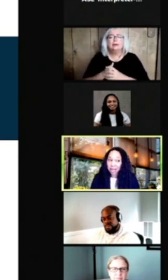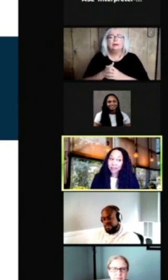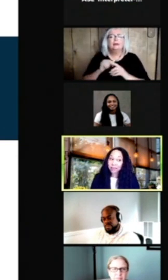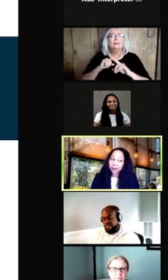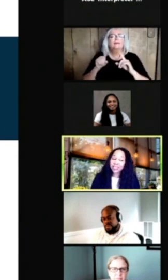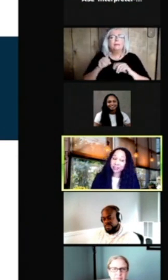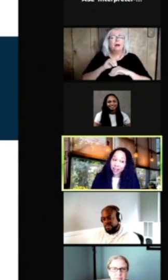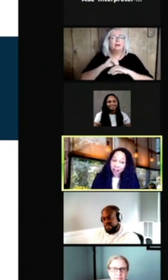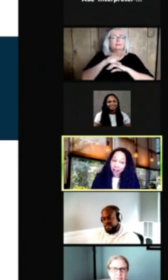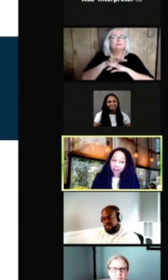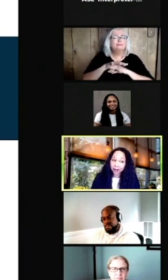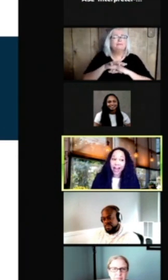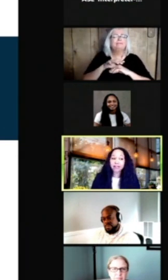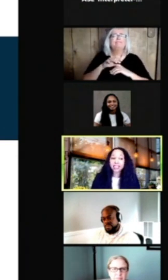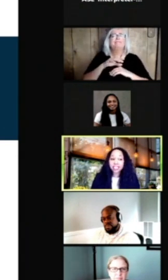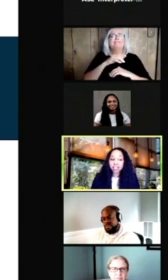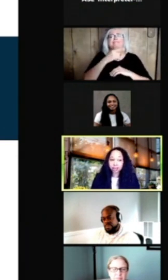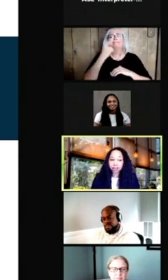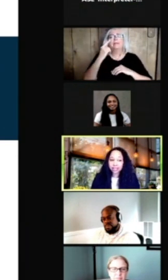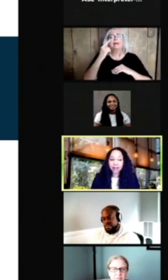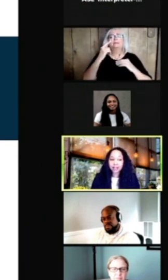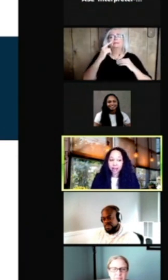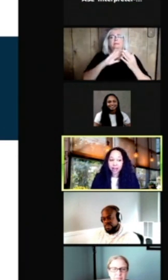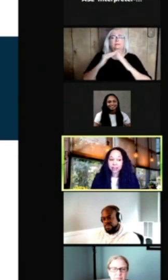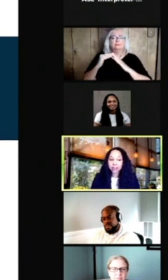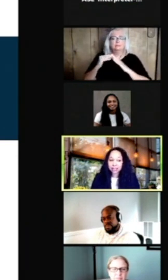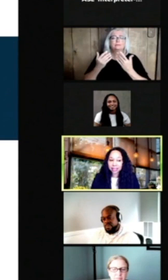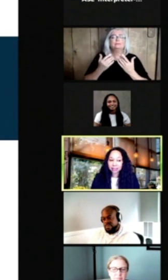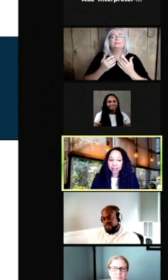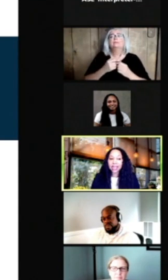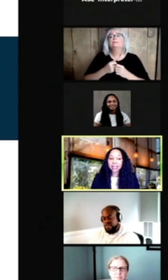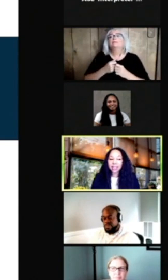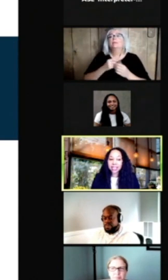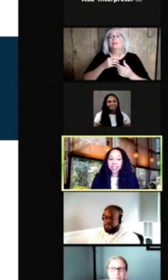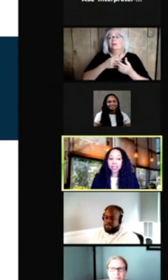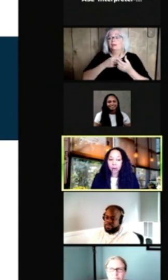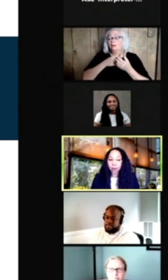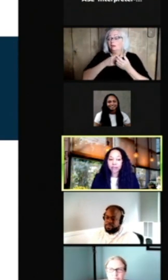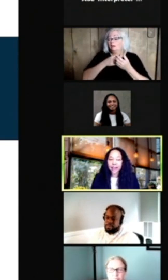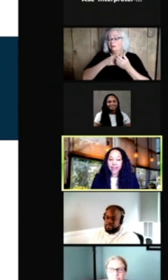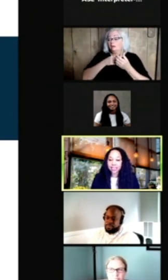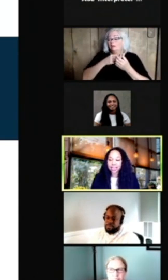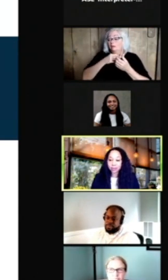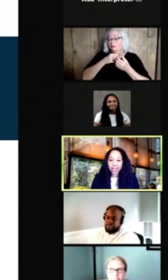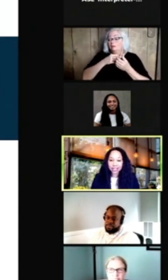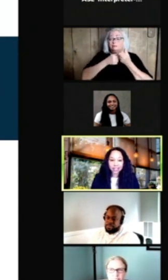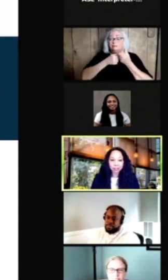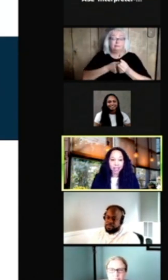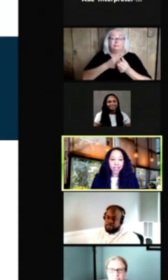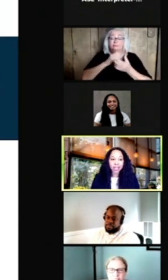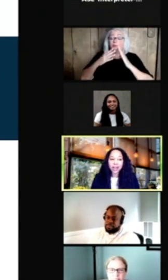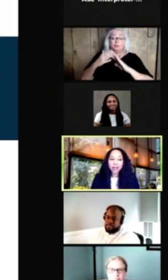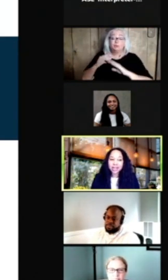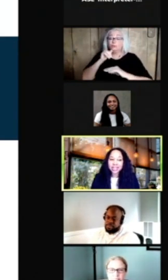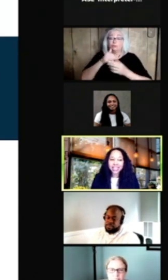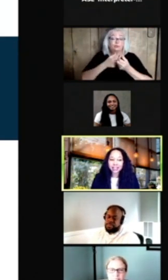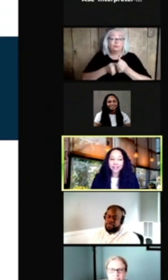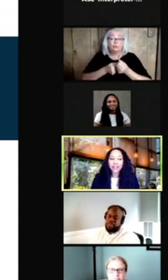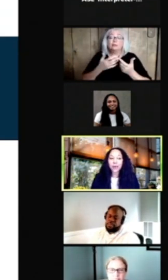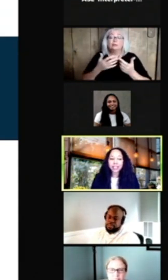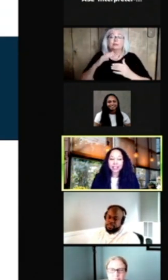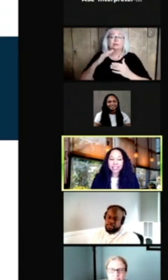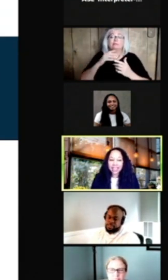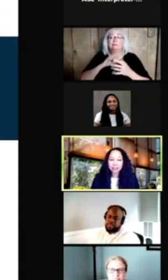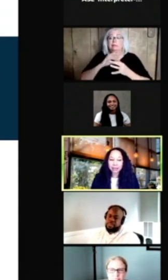than communities of color have distrust of the medical system, leading to lower vaccine rates. The argument is that